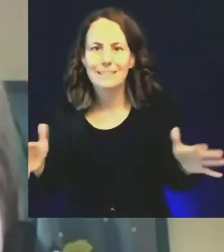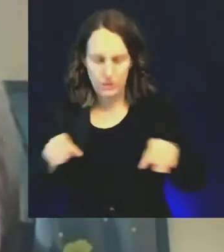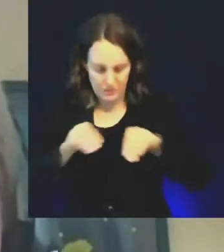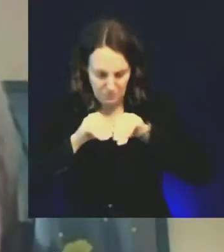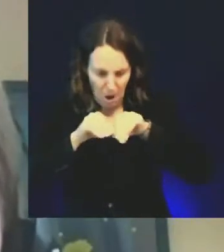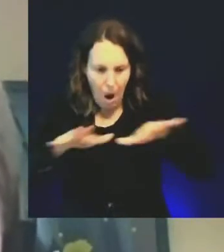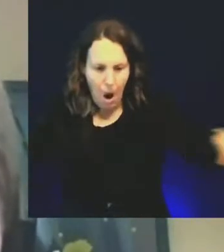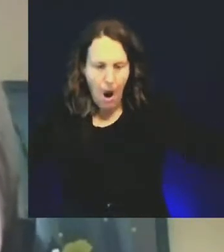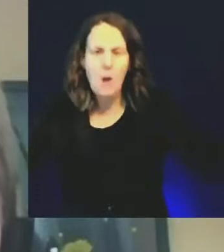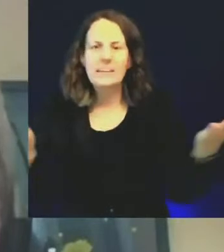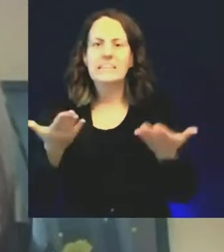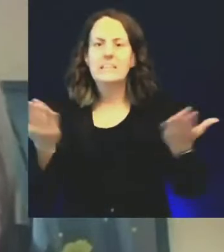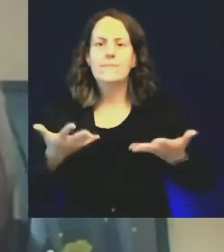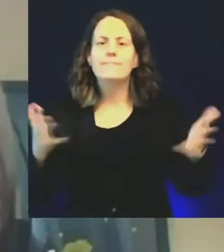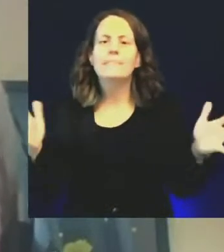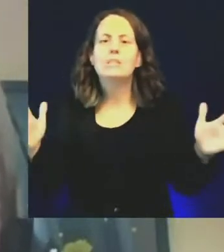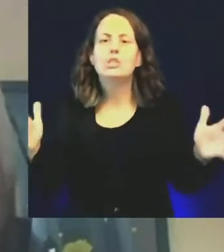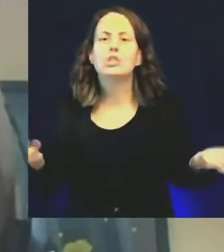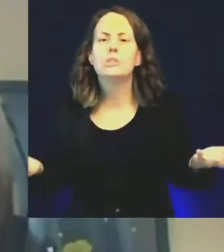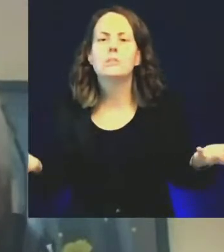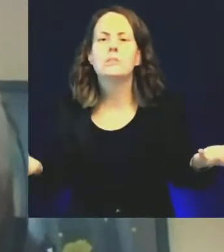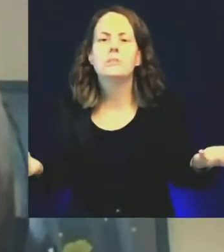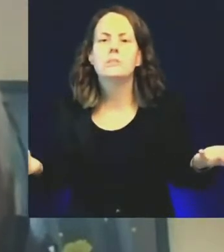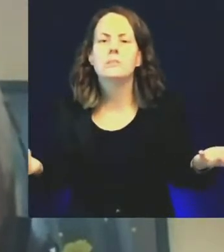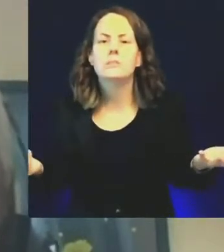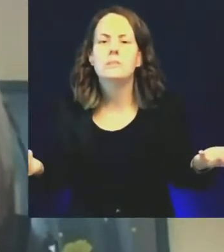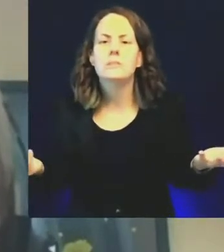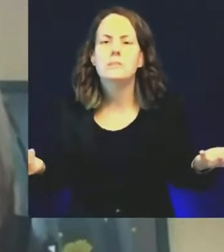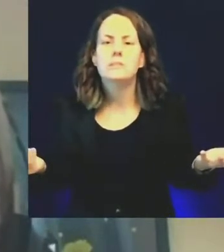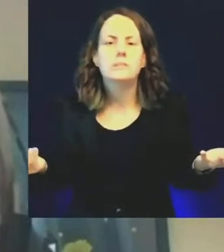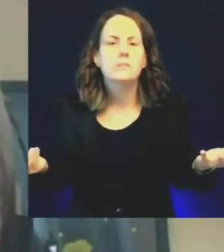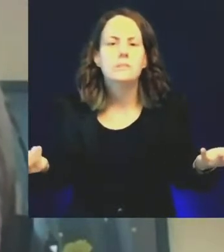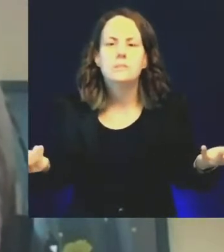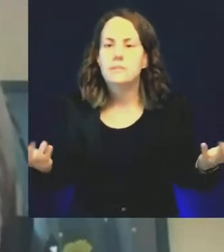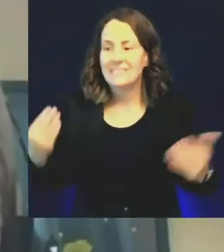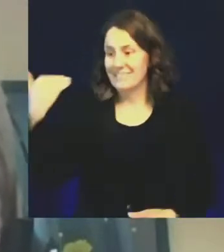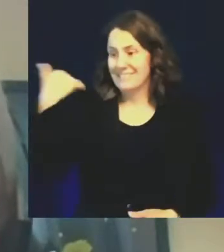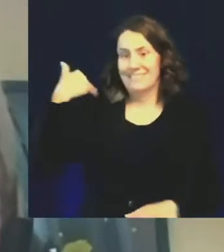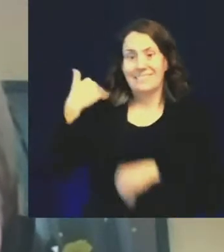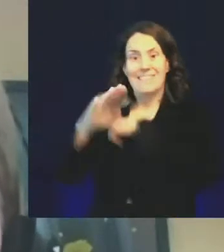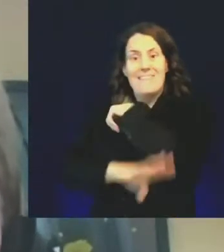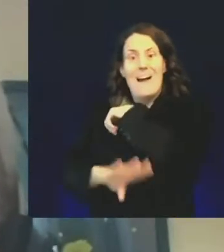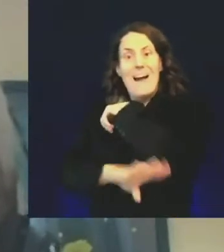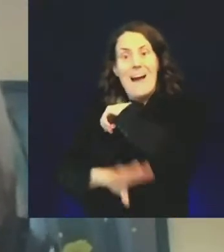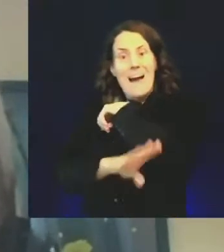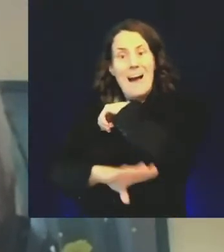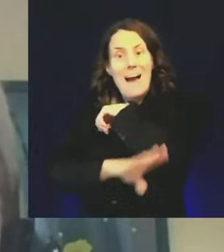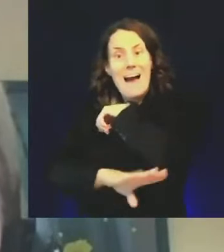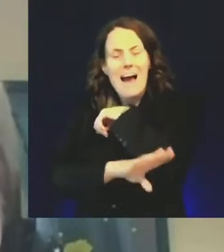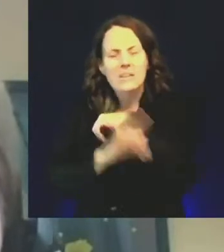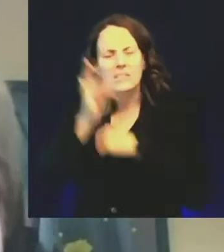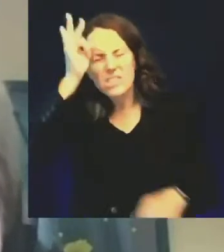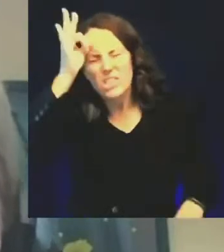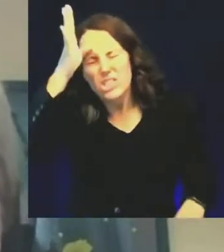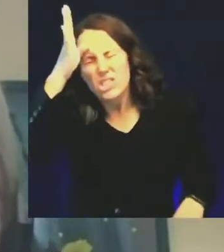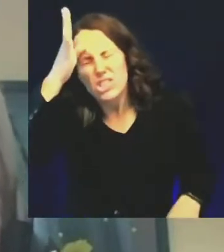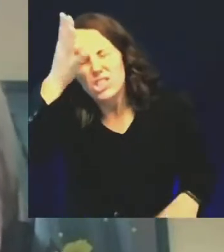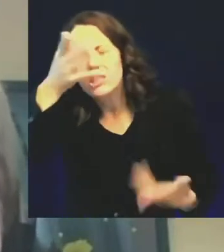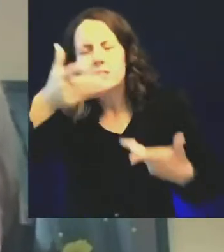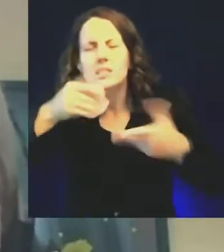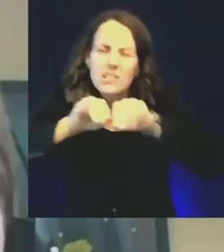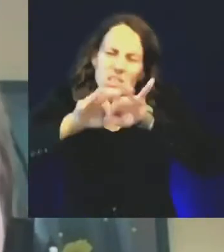surges across the nation in September, October, November, and December last year. So it is